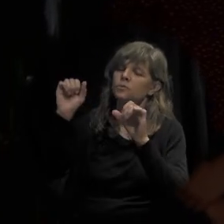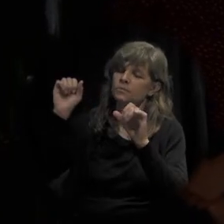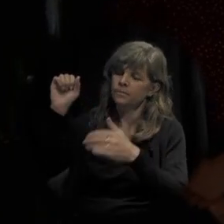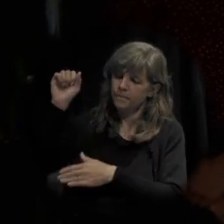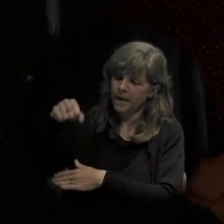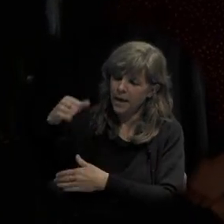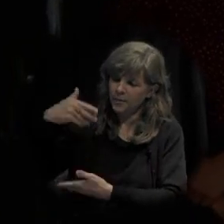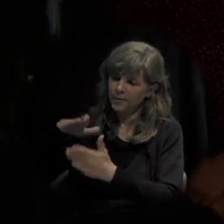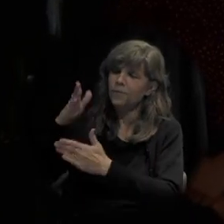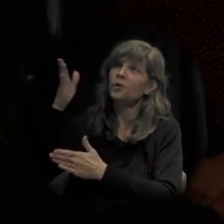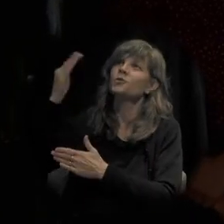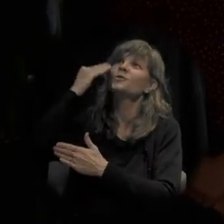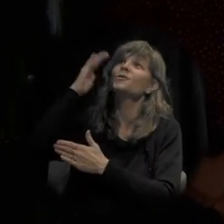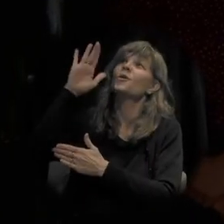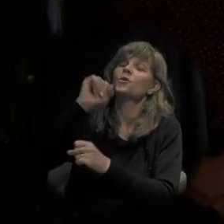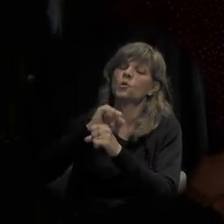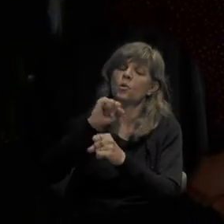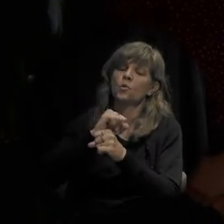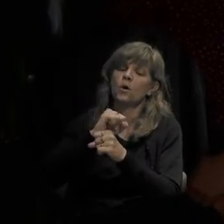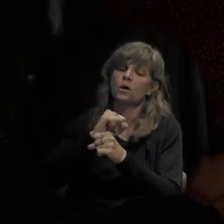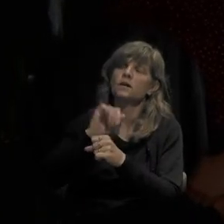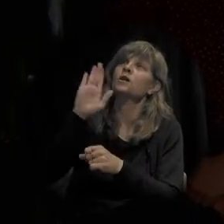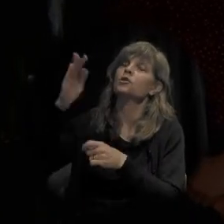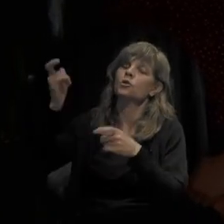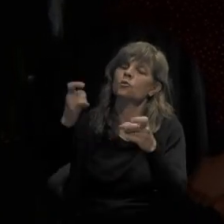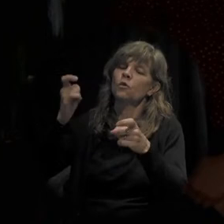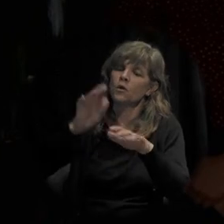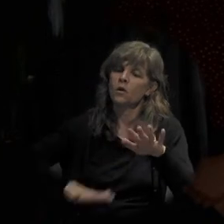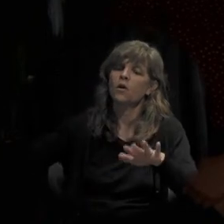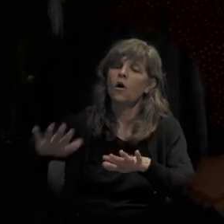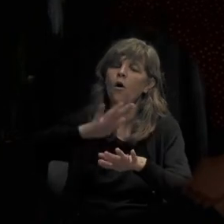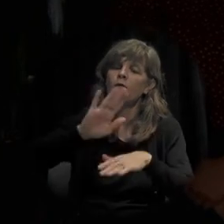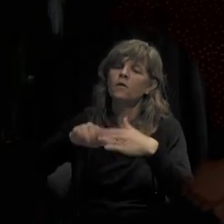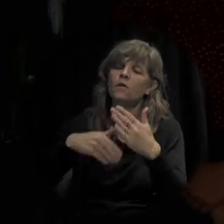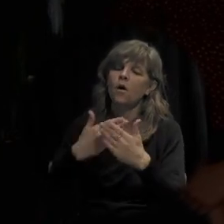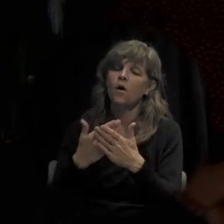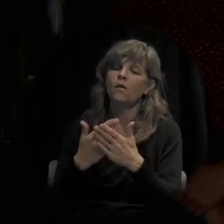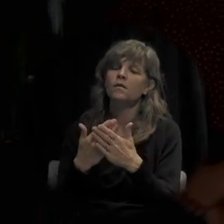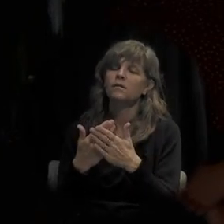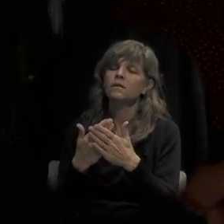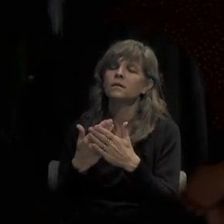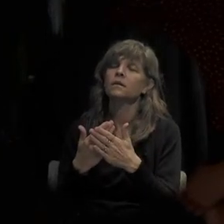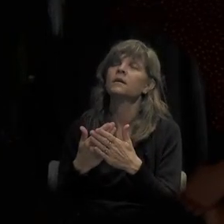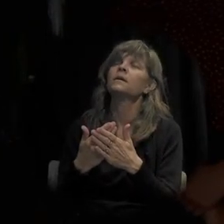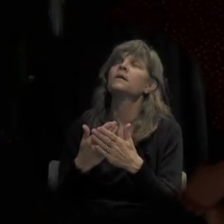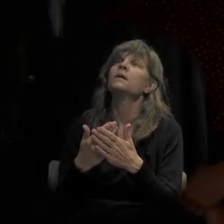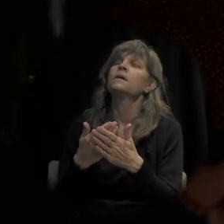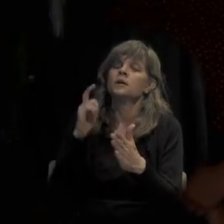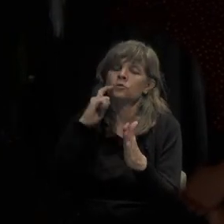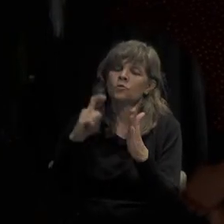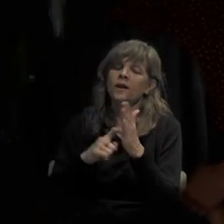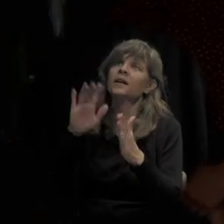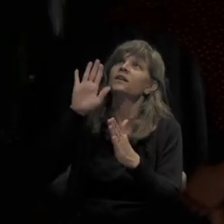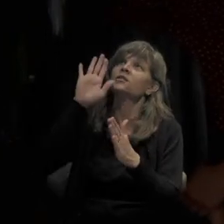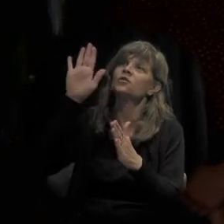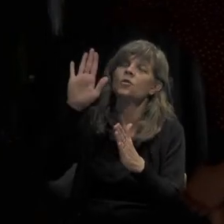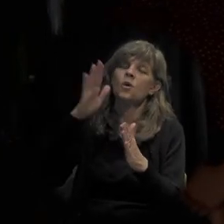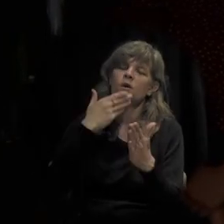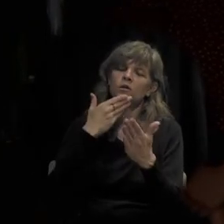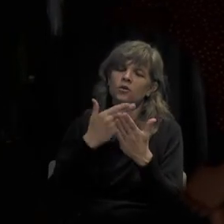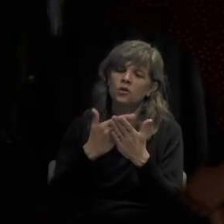acknowledging Your work in our life, Your rule over all, and Your goodness to be praised, to be